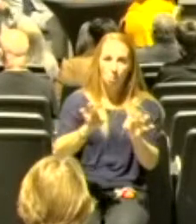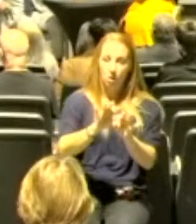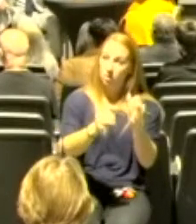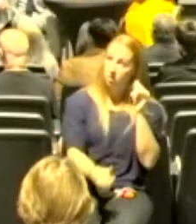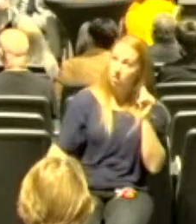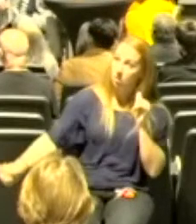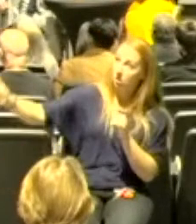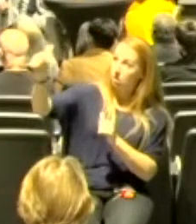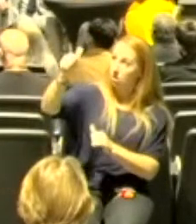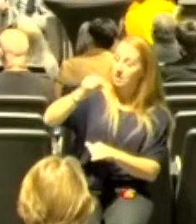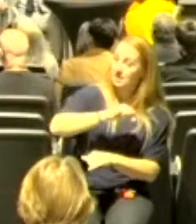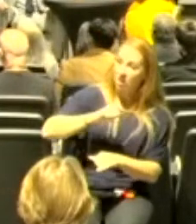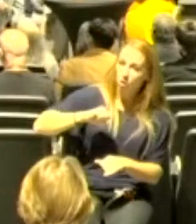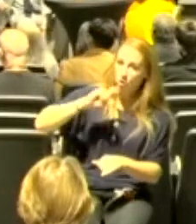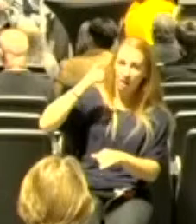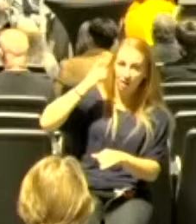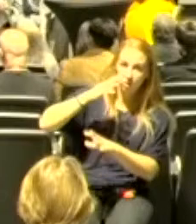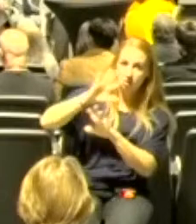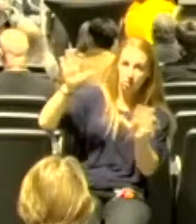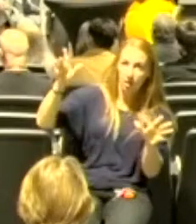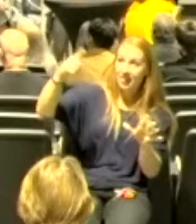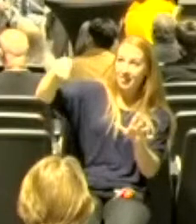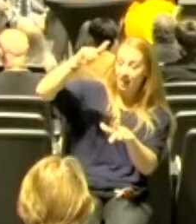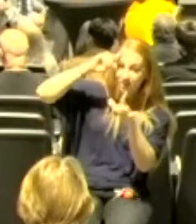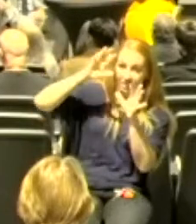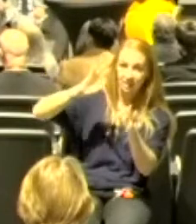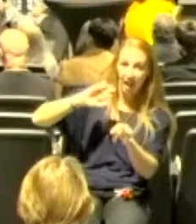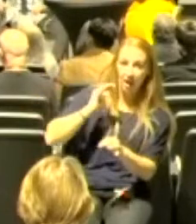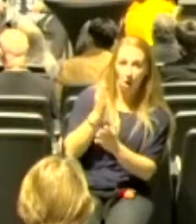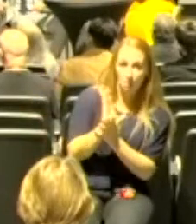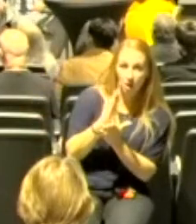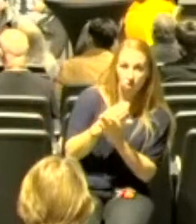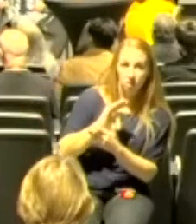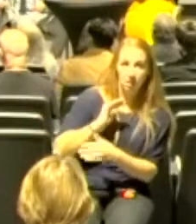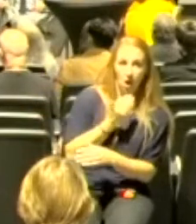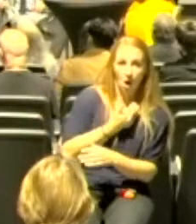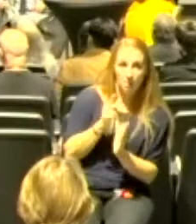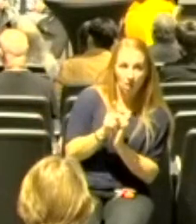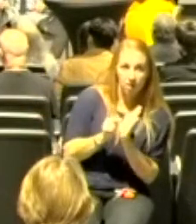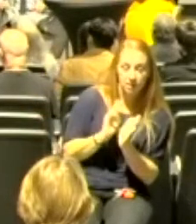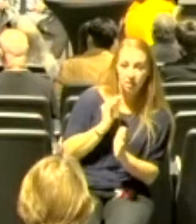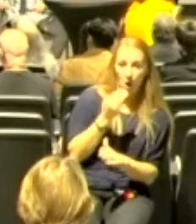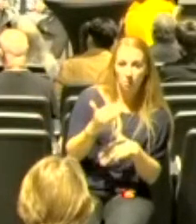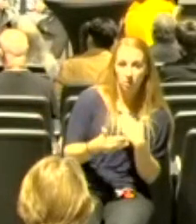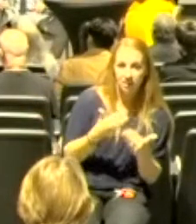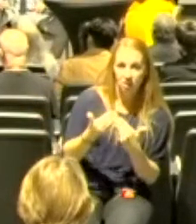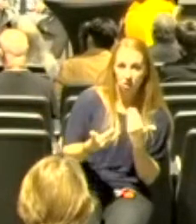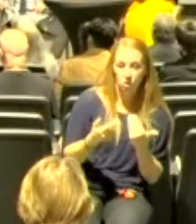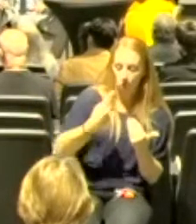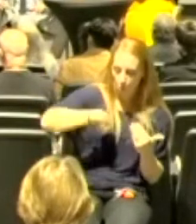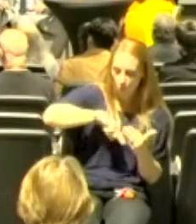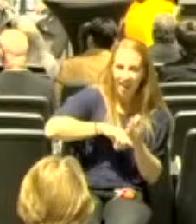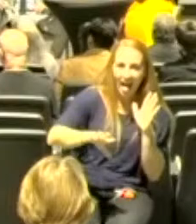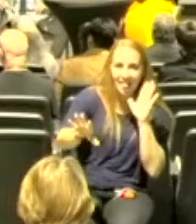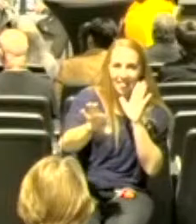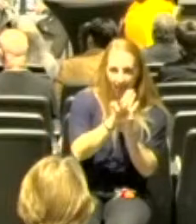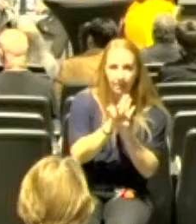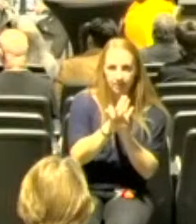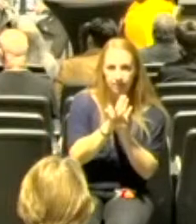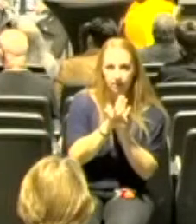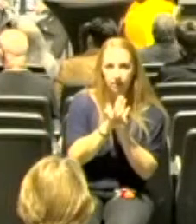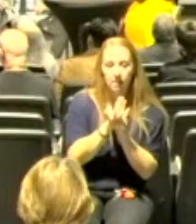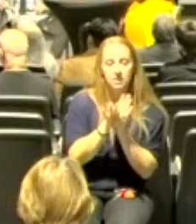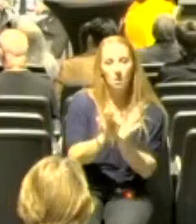decisions regarding our budgets and our policies and procedures, they are elected into office. It's important to